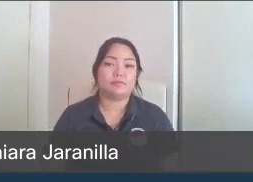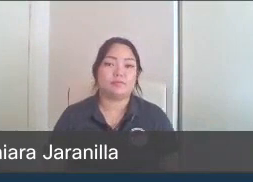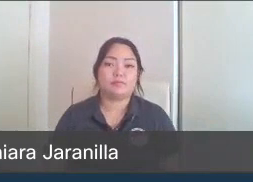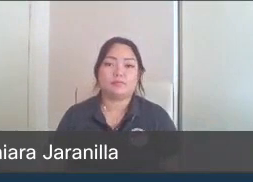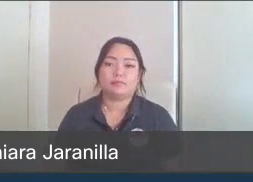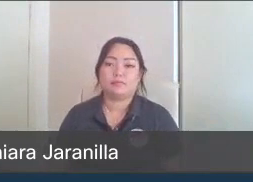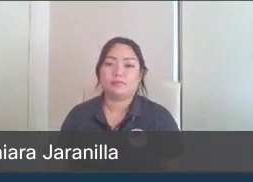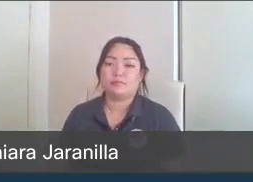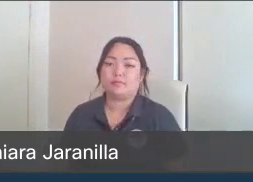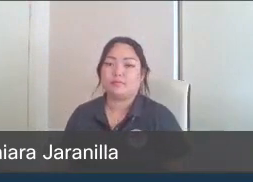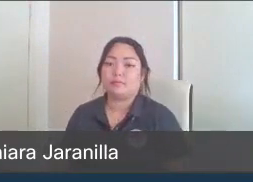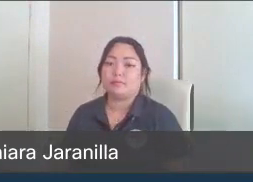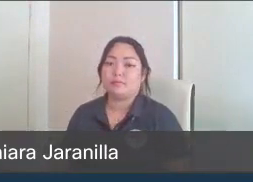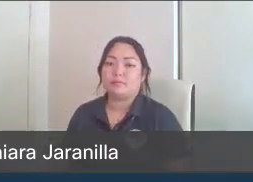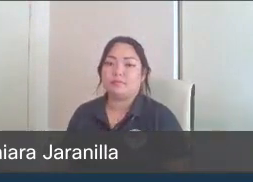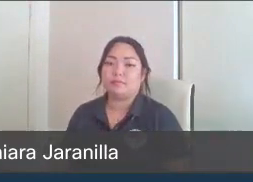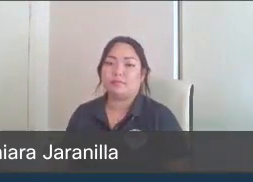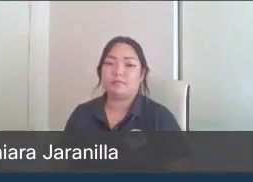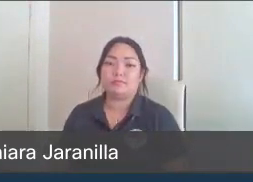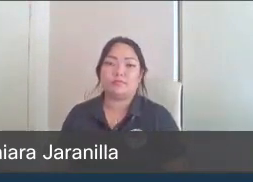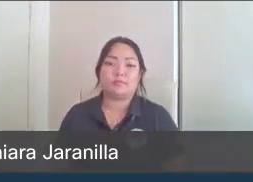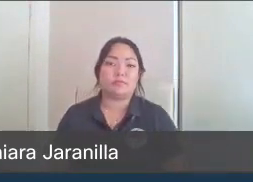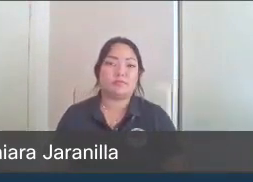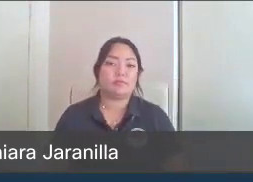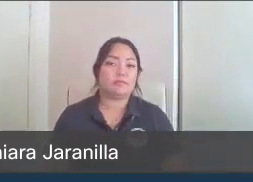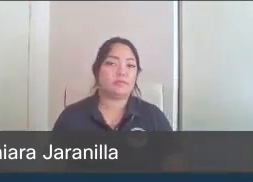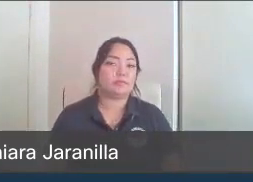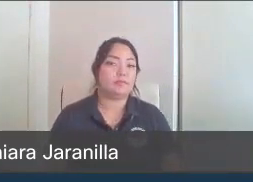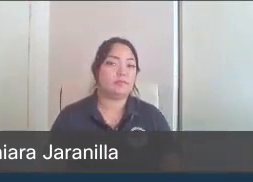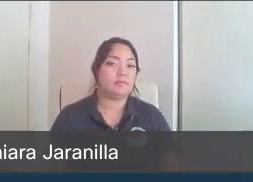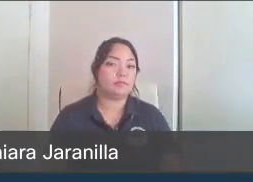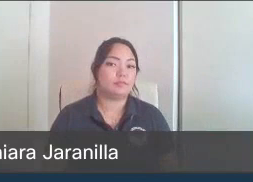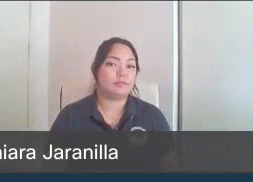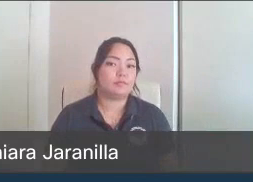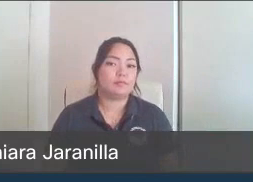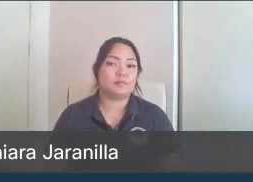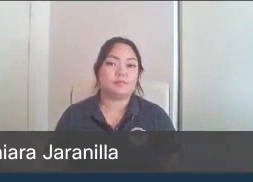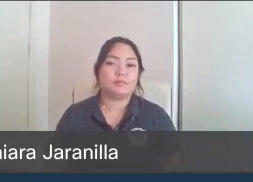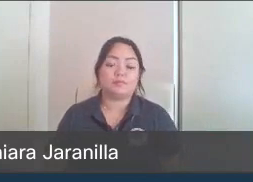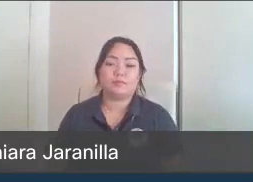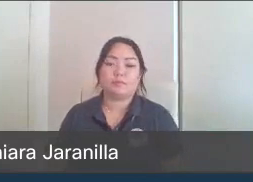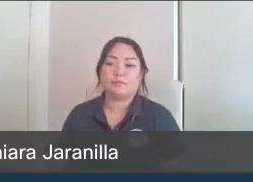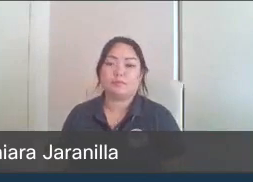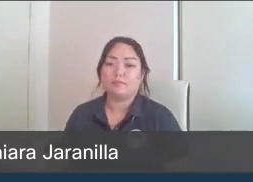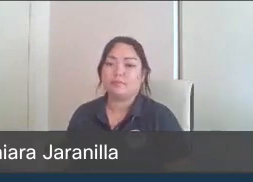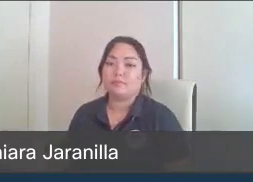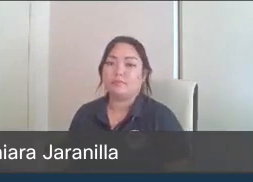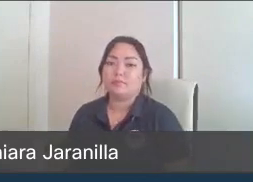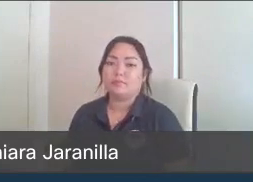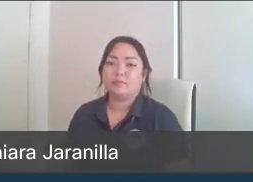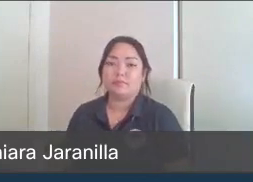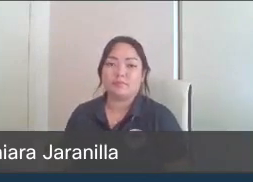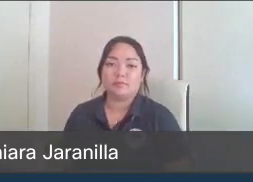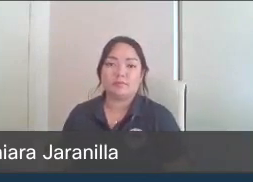dynamic. This was sort of an unintended outcome, but the ability to actually see if there